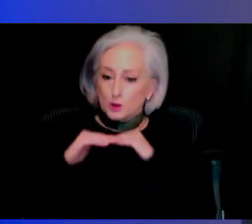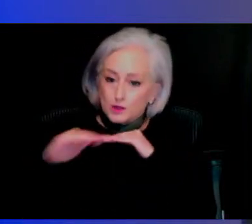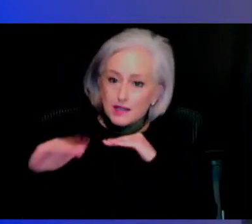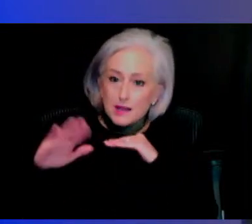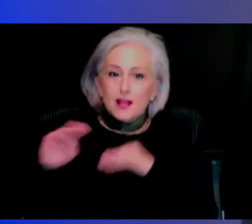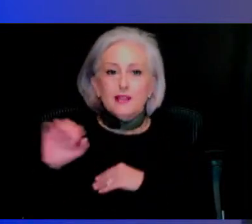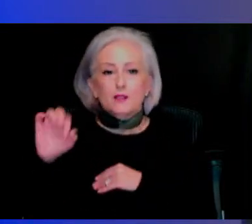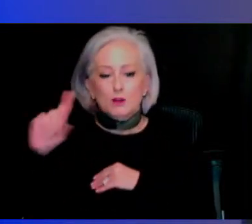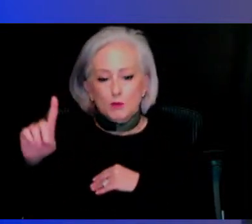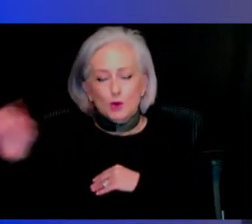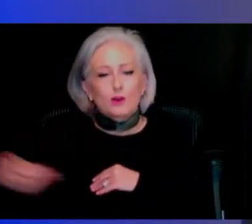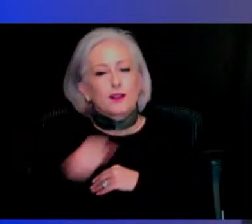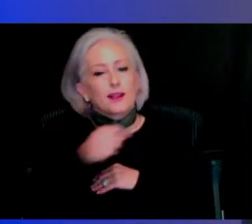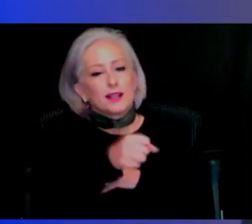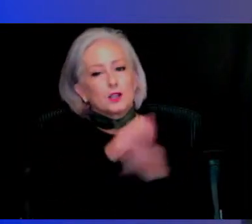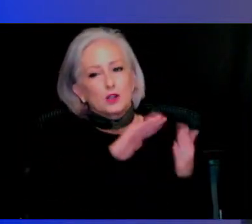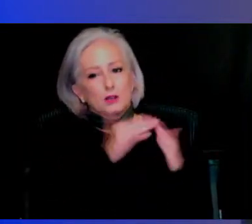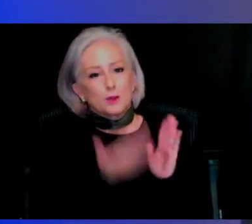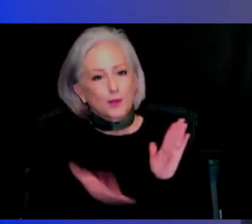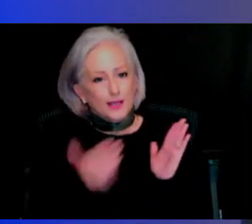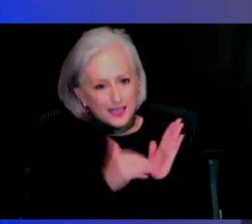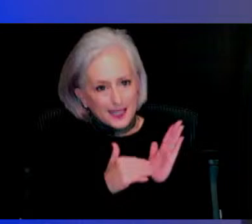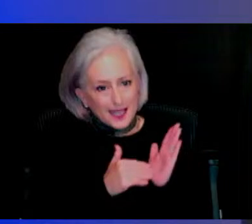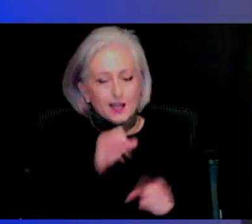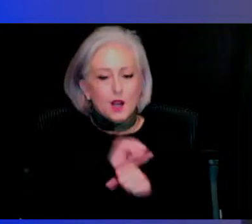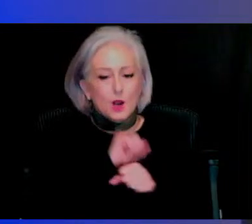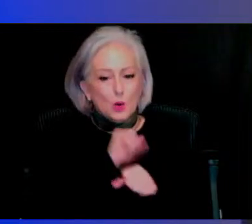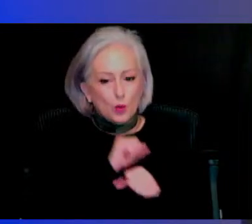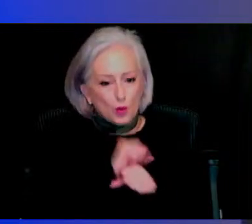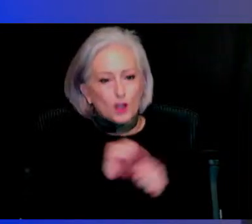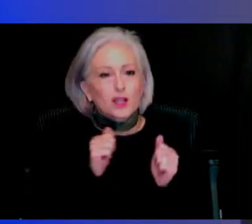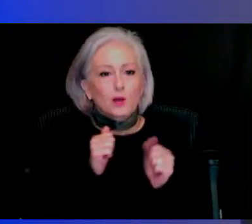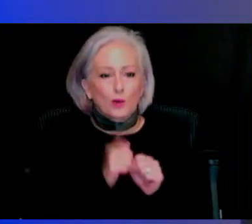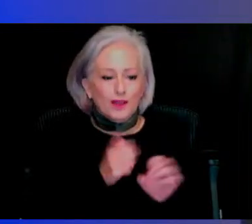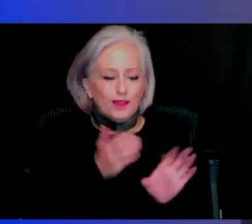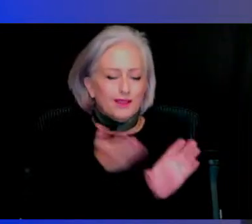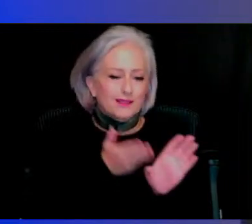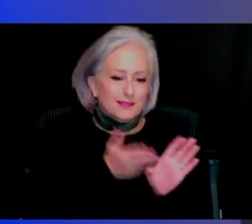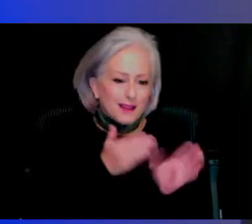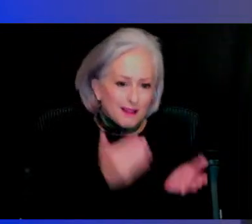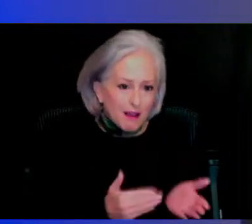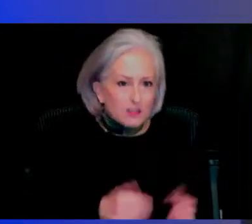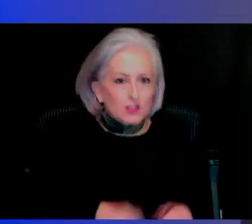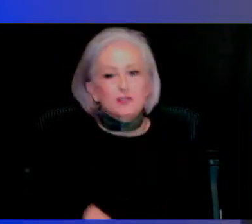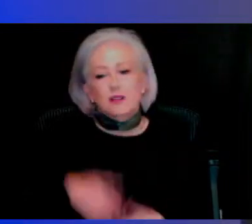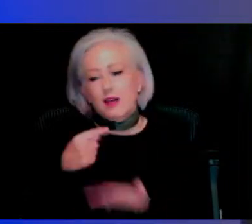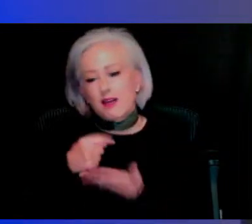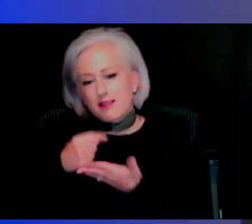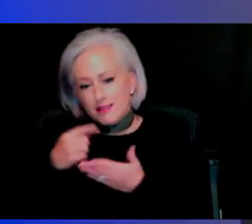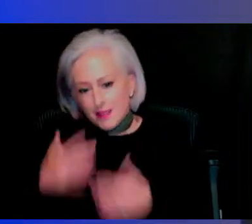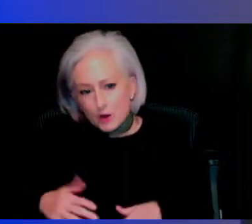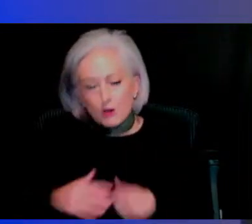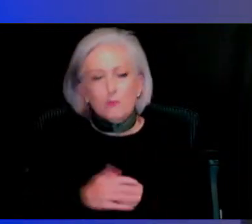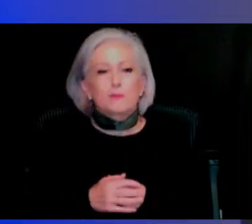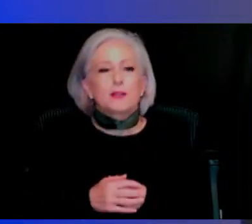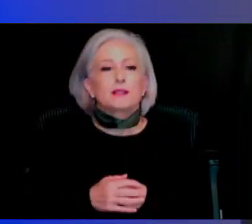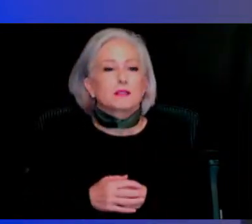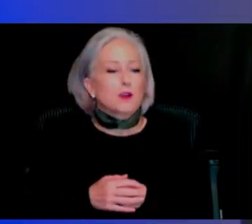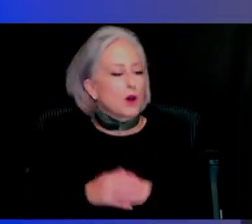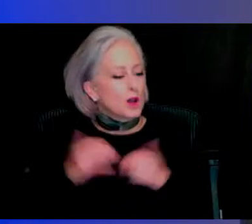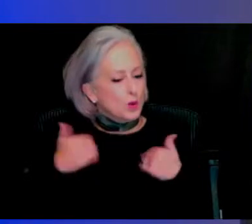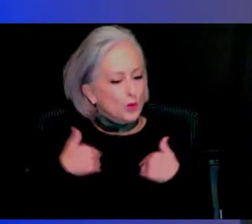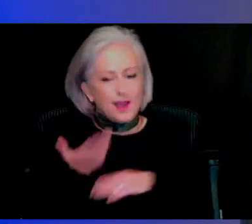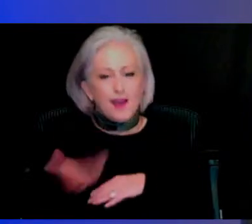with outpatient therapists and psychiatrists to stay safe. And so we provide inpatient care 24/7. And if you ever need help